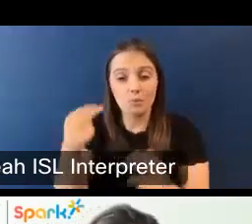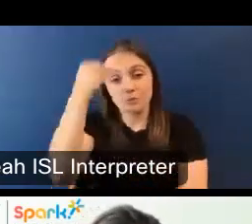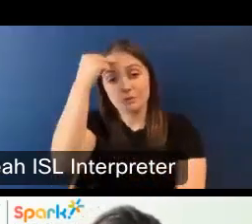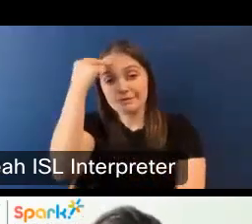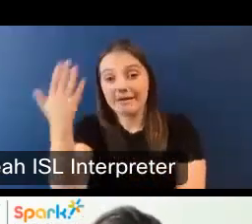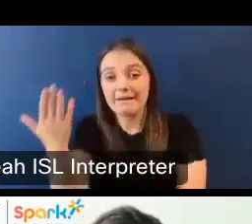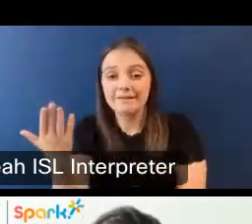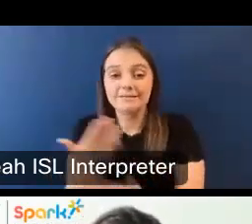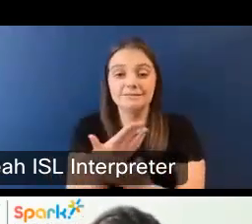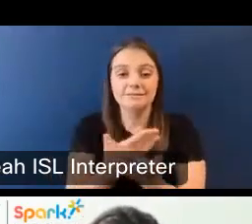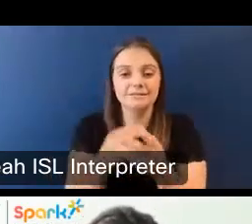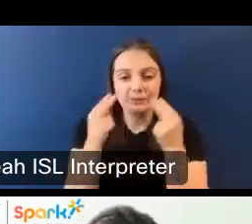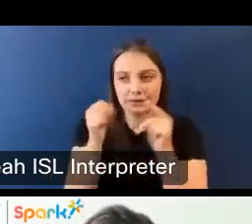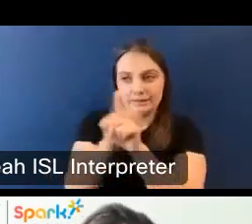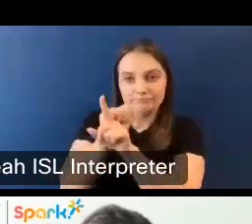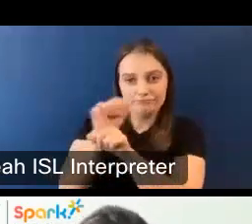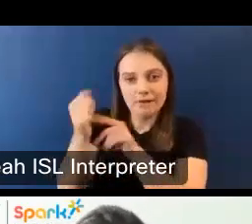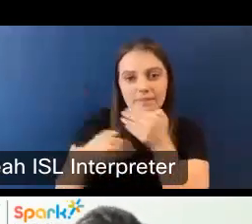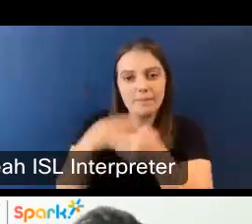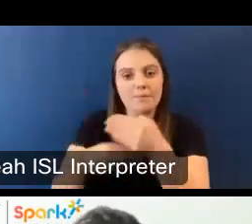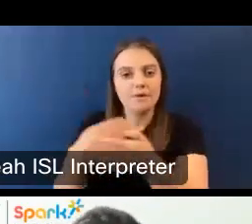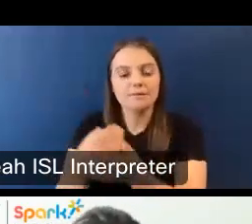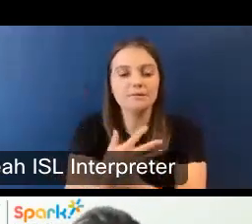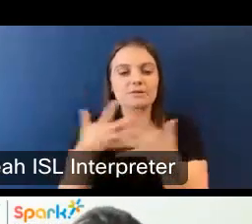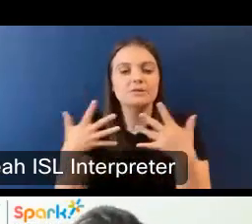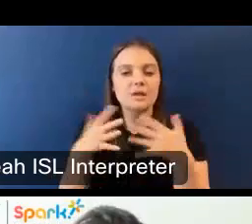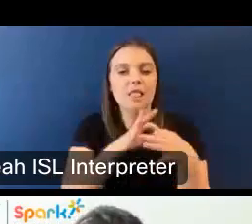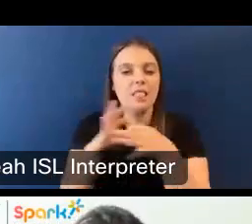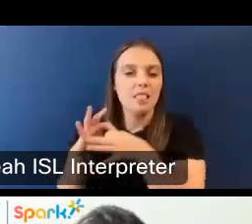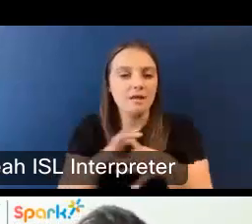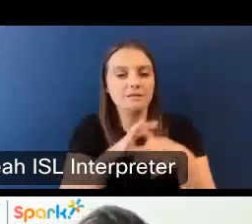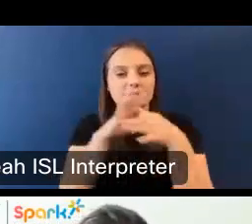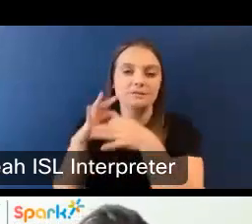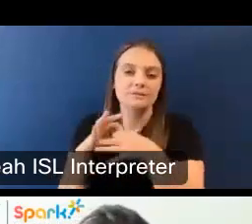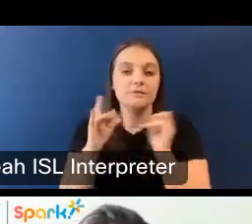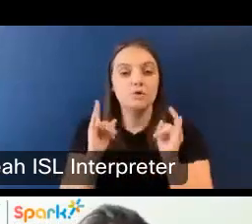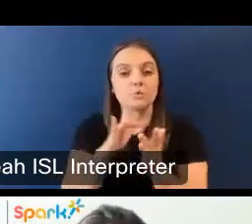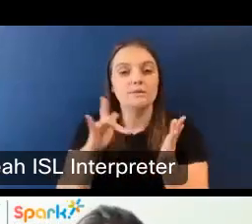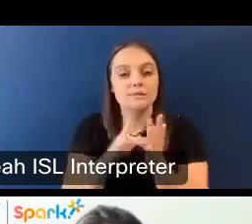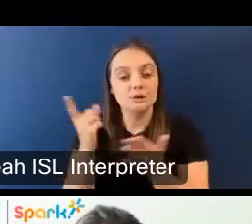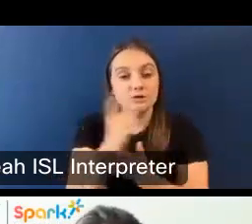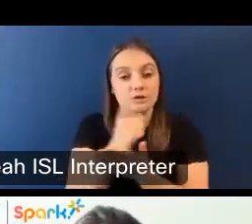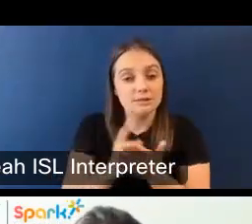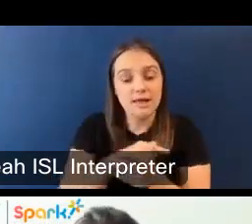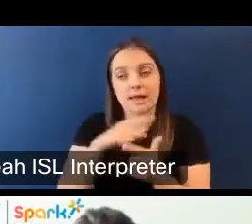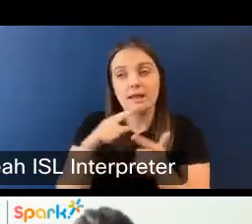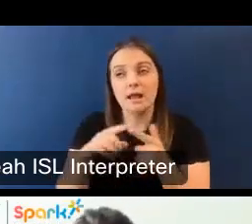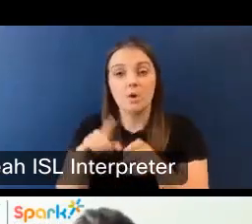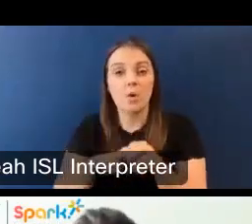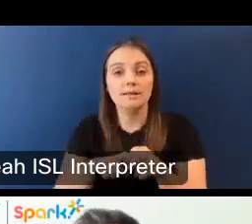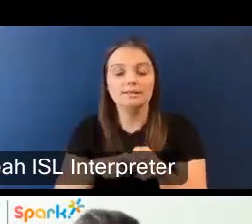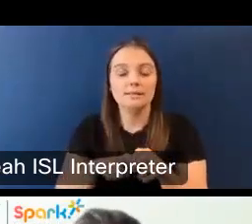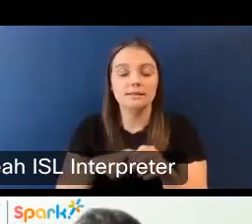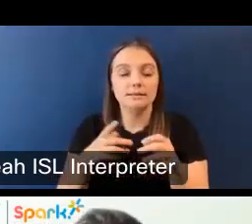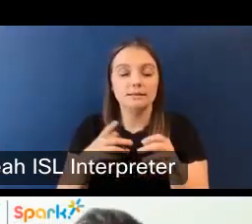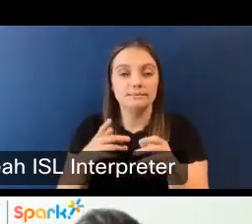understands quality improvement in the processes. There's lots of synergies between human-centered design and quality improvement. And